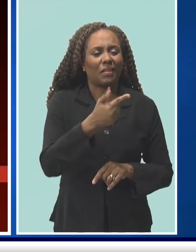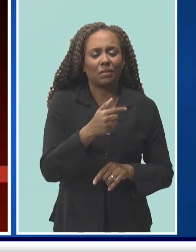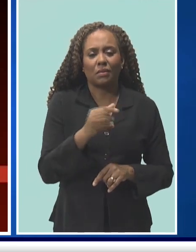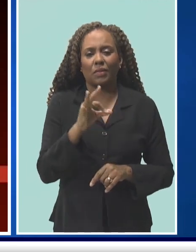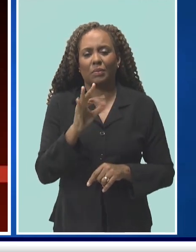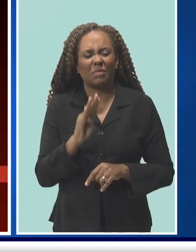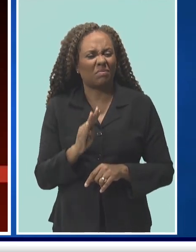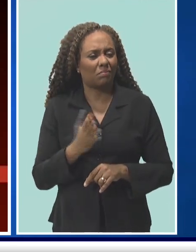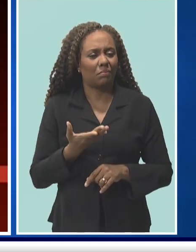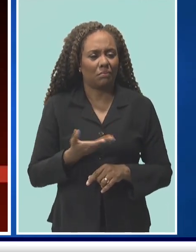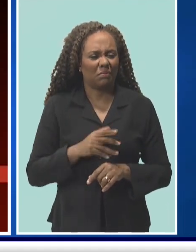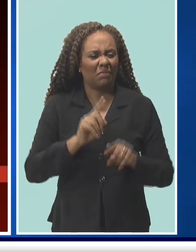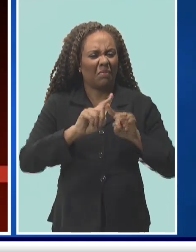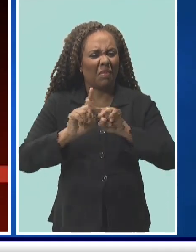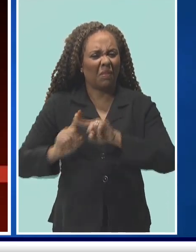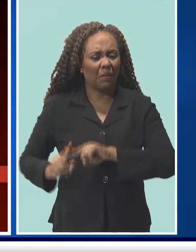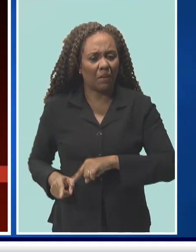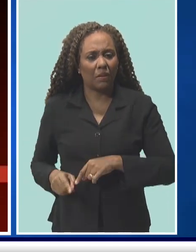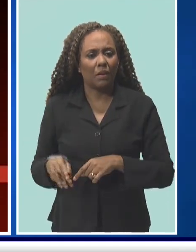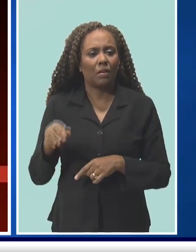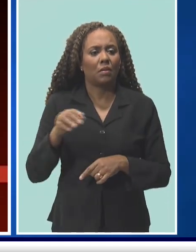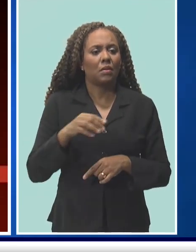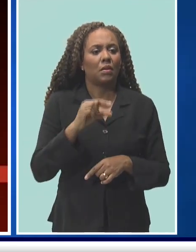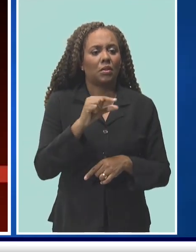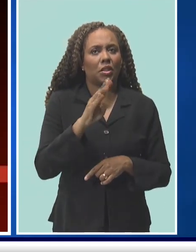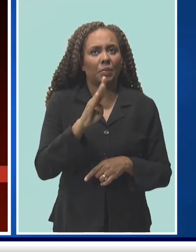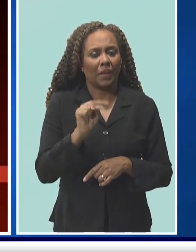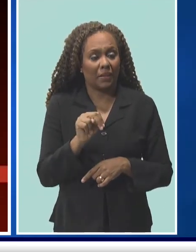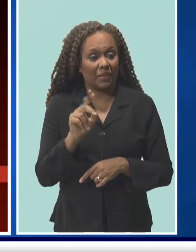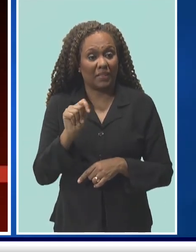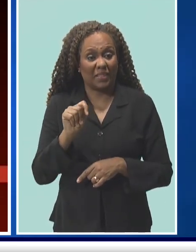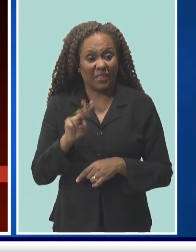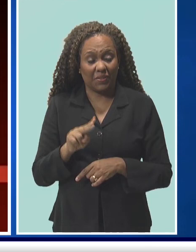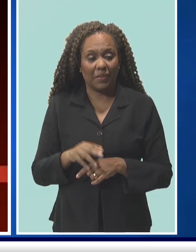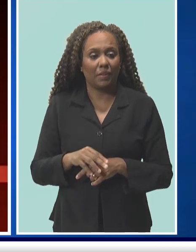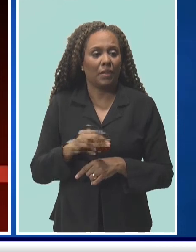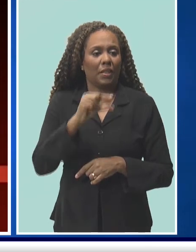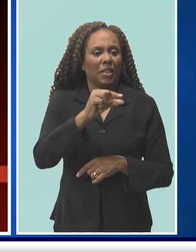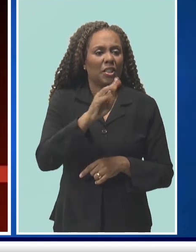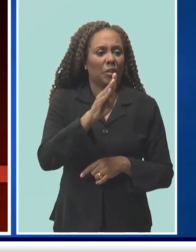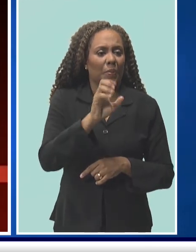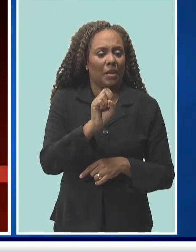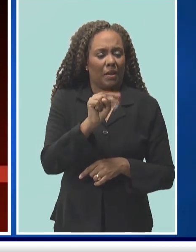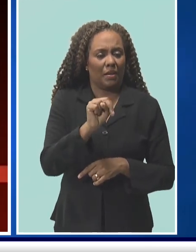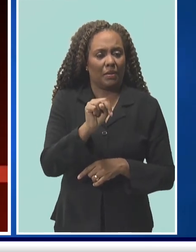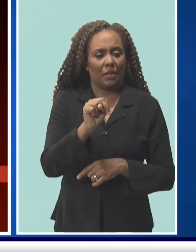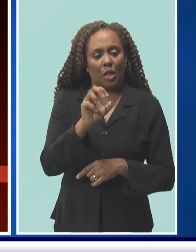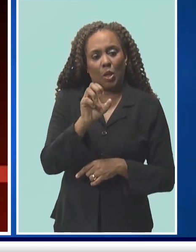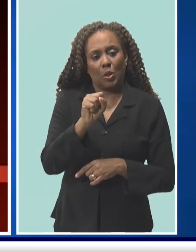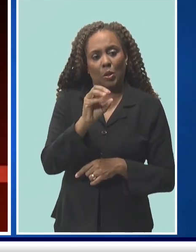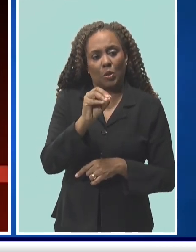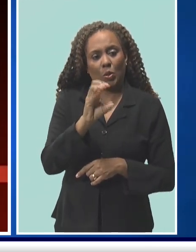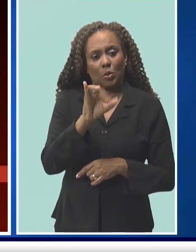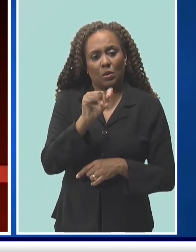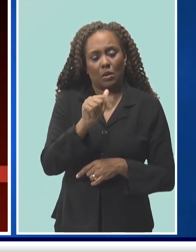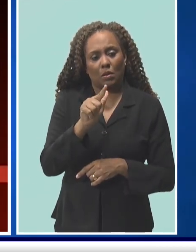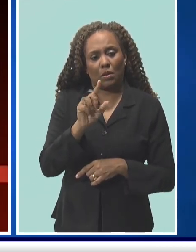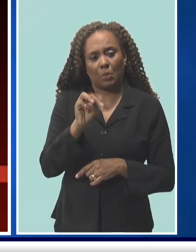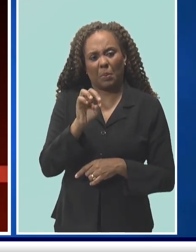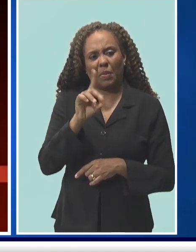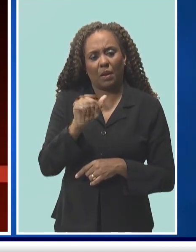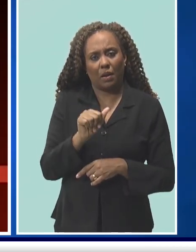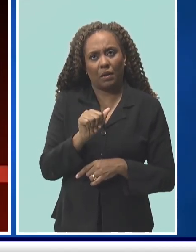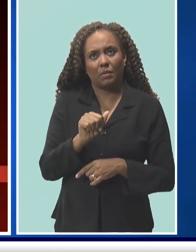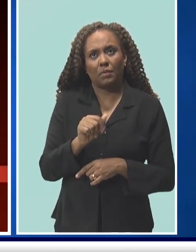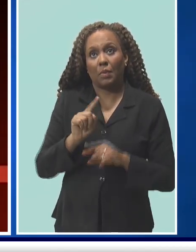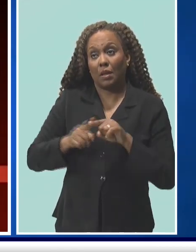because we will be having GBN TV and GBN social media pages with us, because GBN will be actually taking the